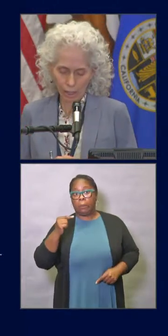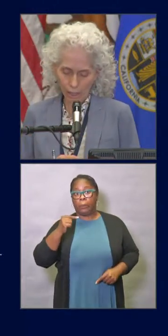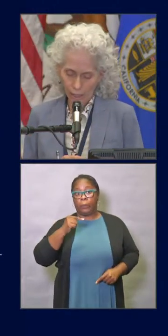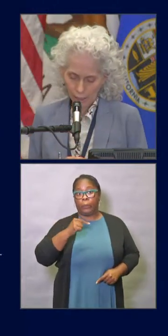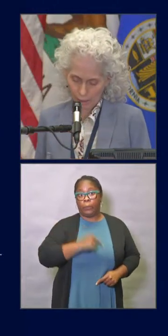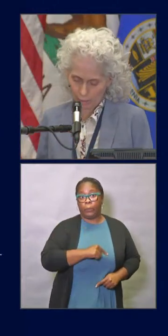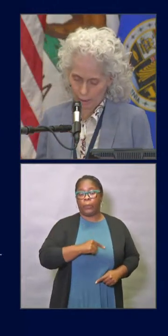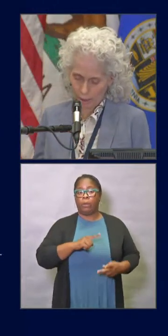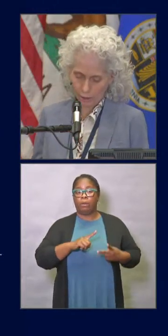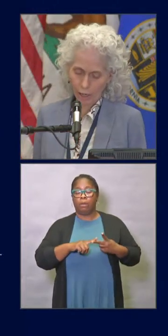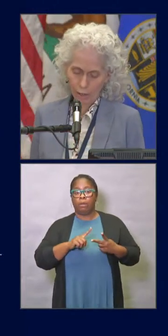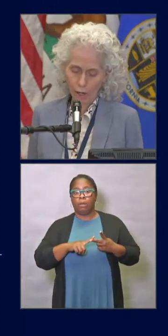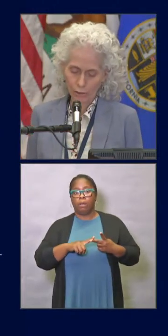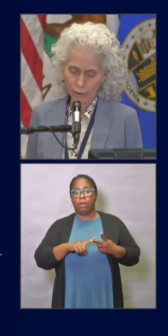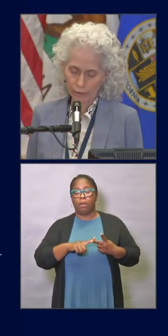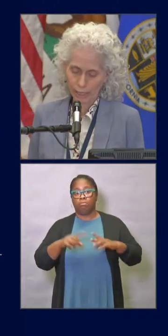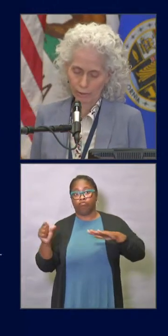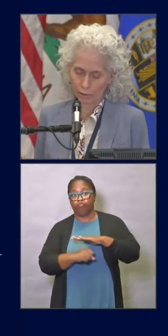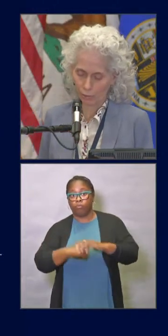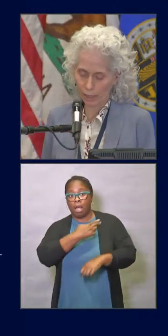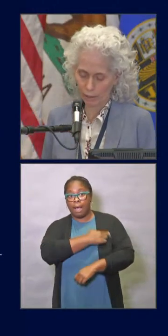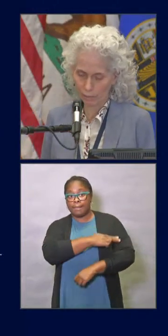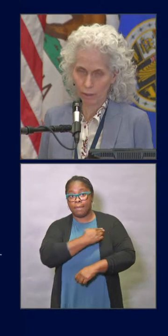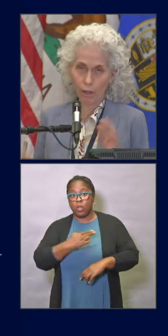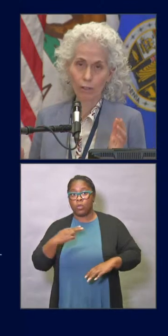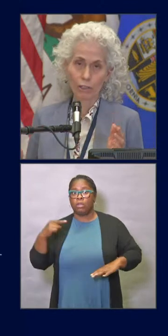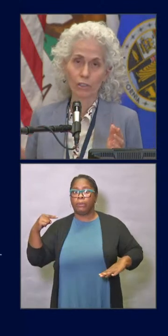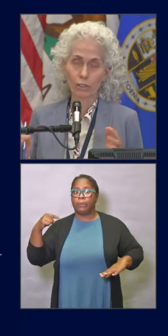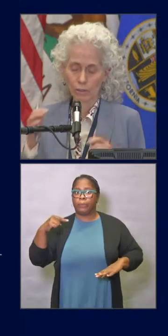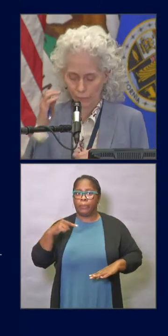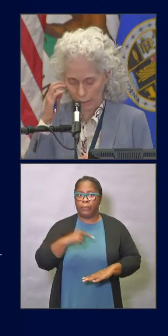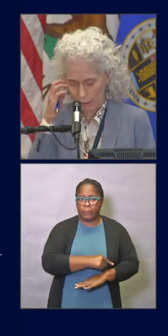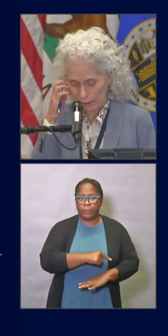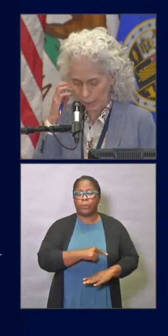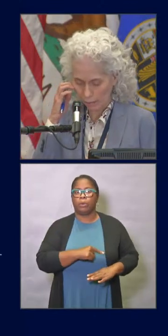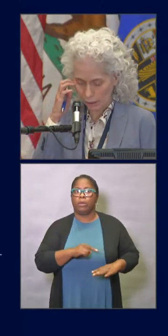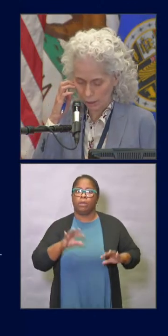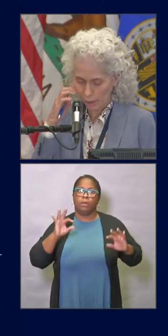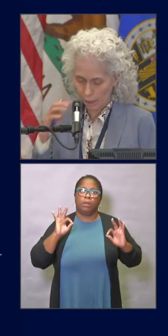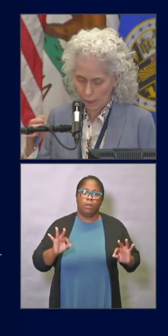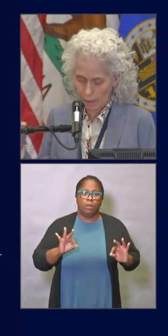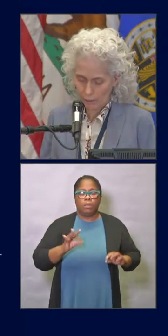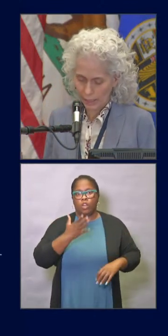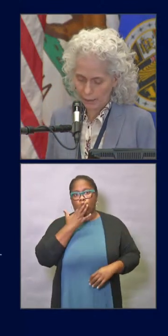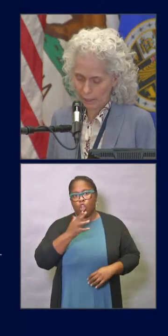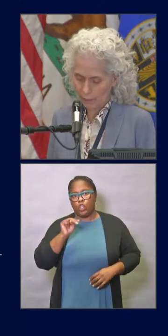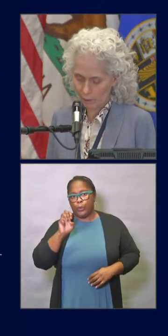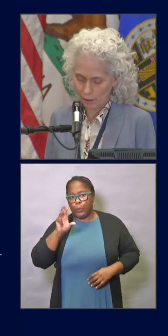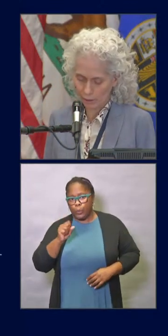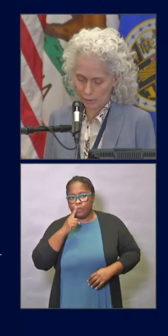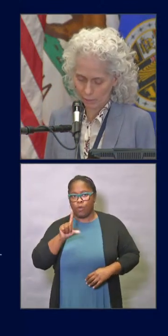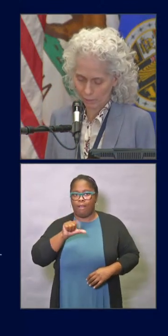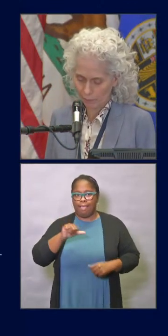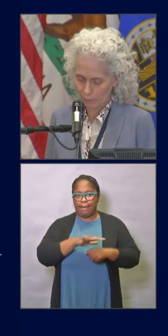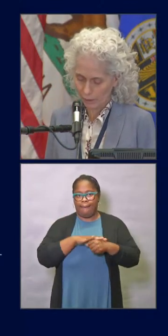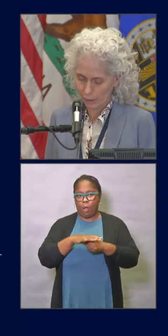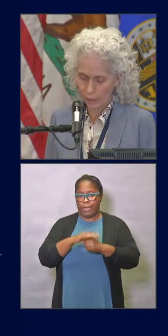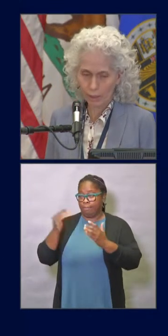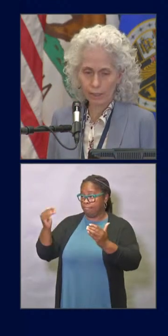hospitalizations are also down as well. All good news for LA County. The next slide,